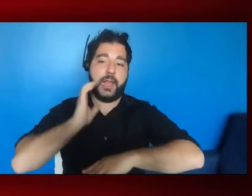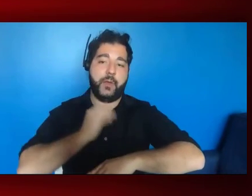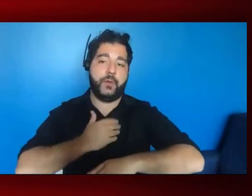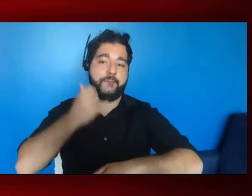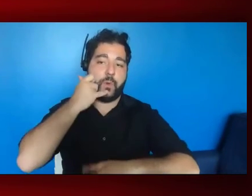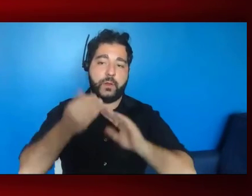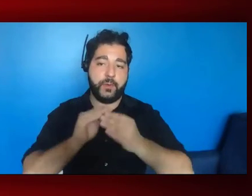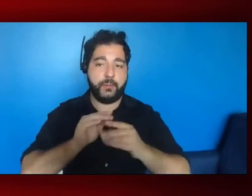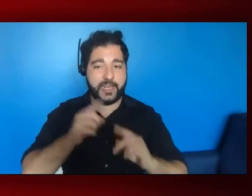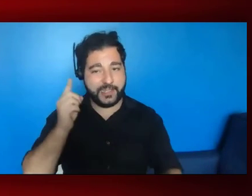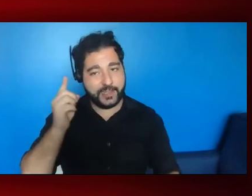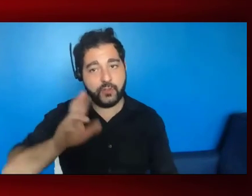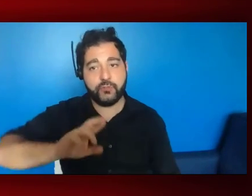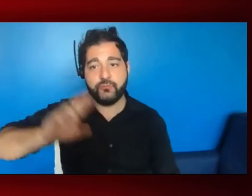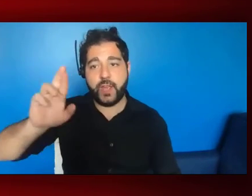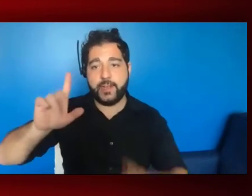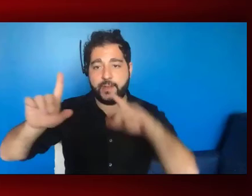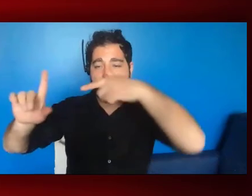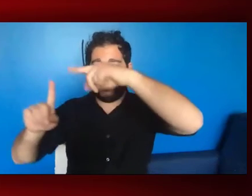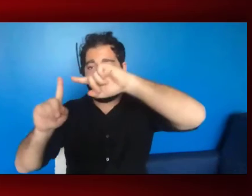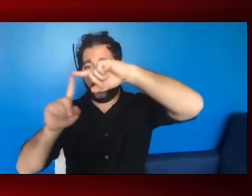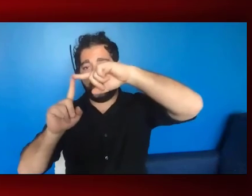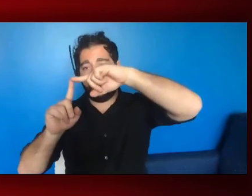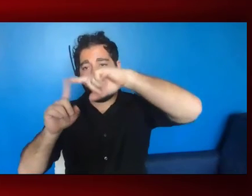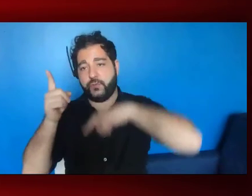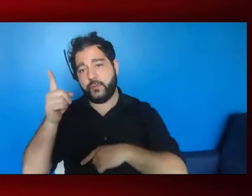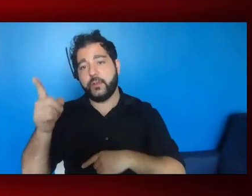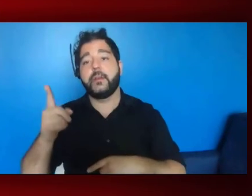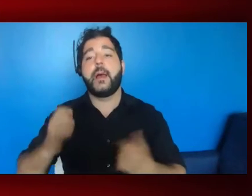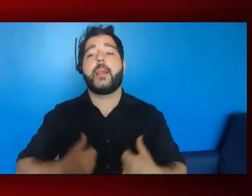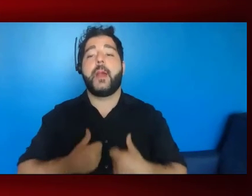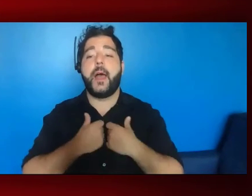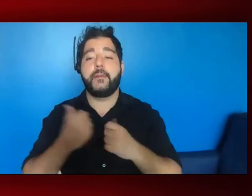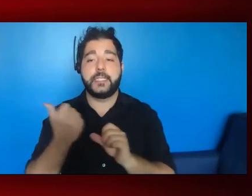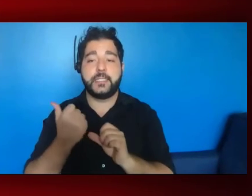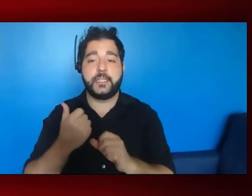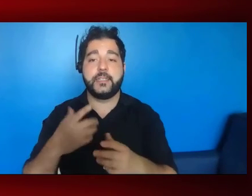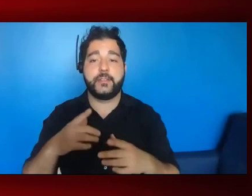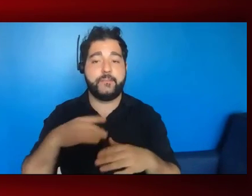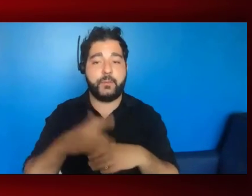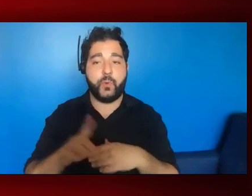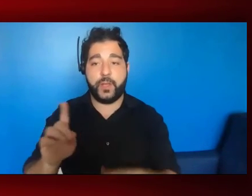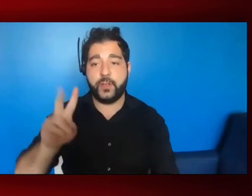it is up here in the upper right-hand corner. Live assistance is available at